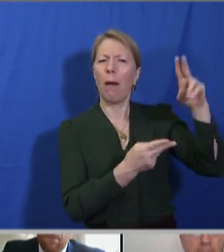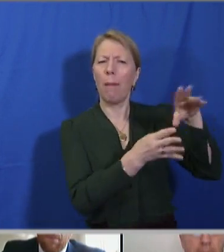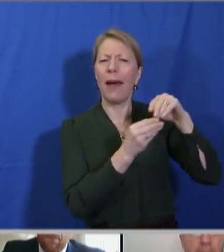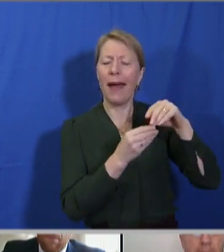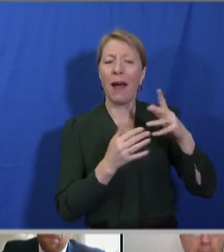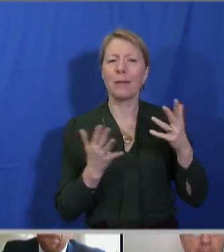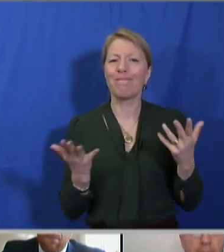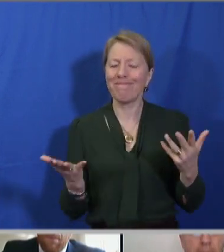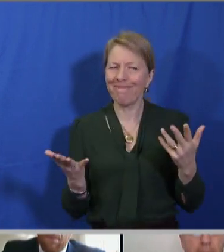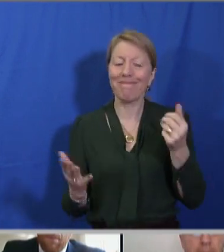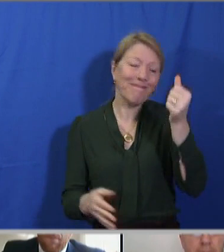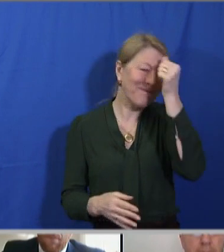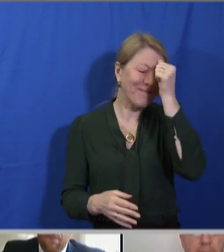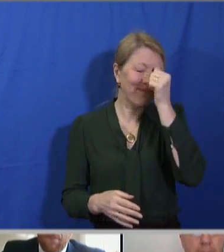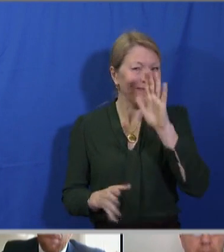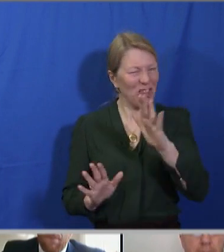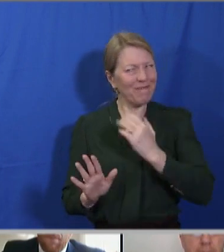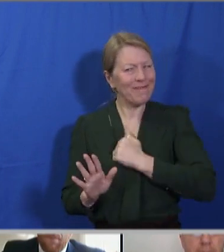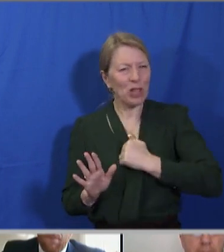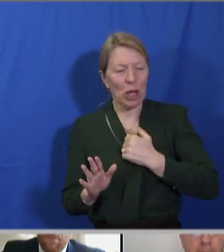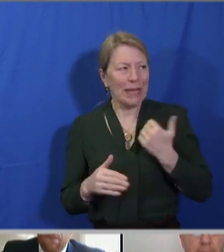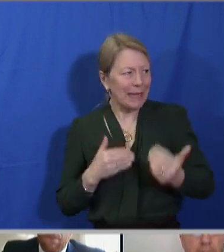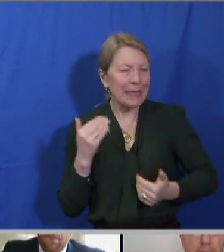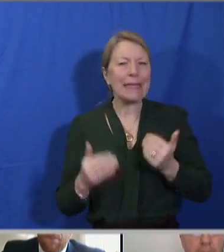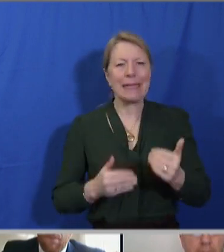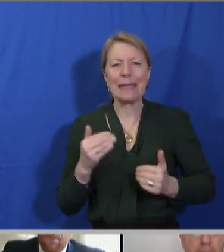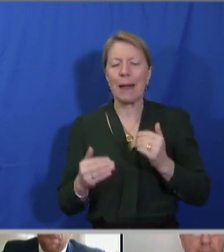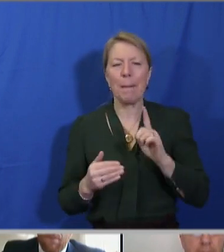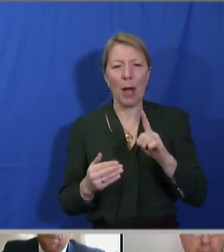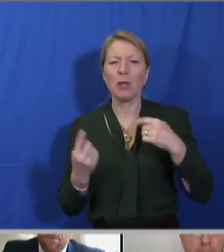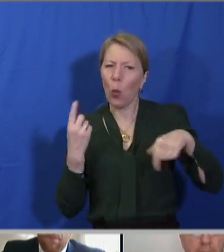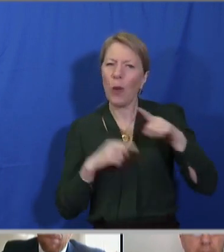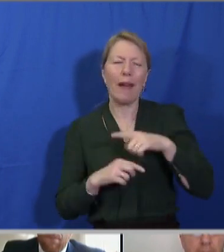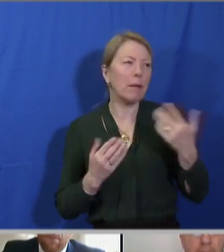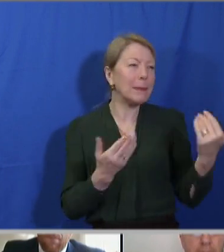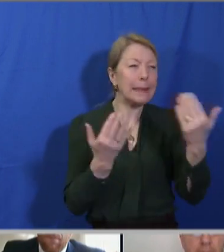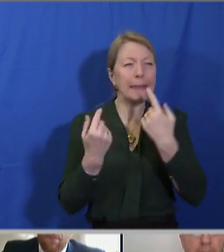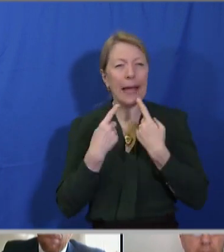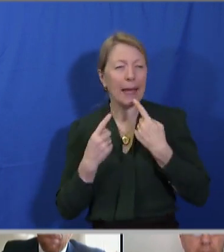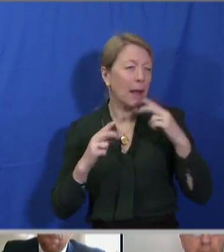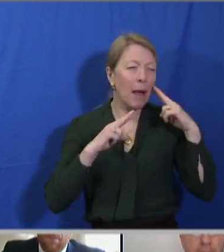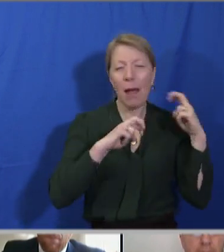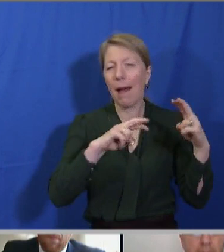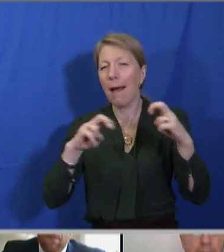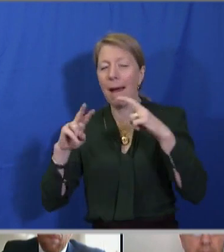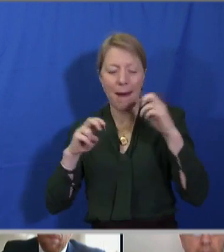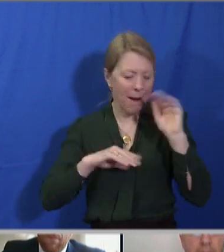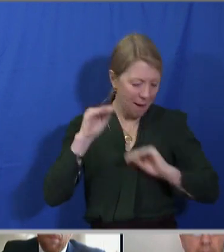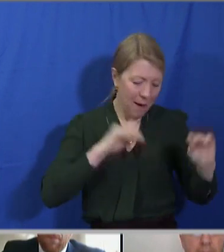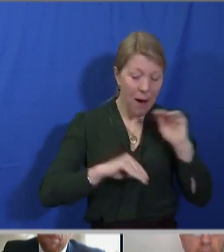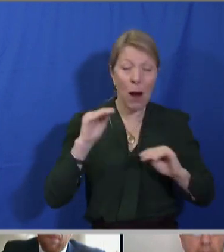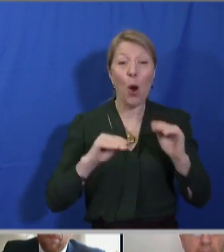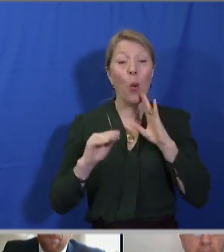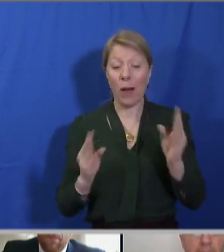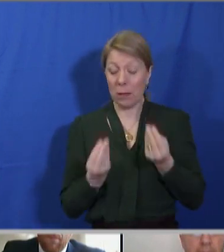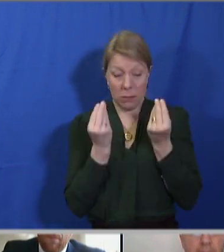this quicker than we have at the minute, but it is something which we're actively considering, and we'll be putting advice to the Minister as soon as we have an appropriate figure work